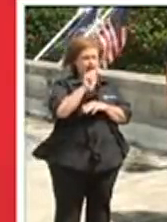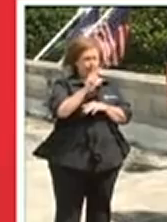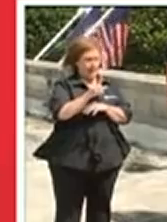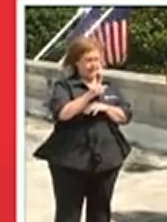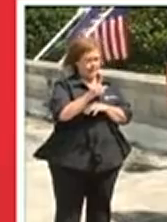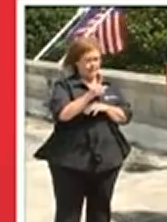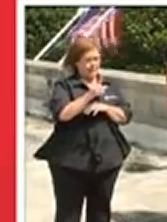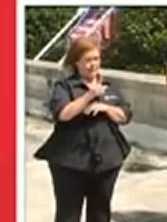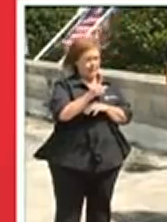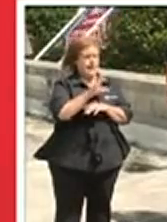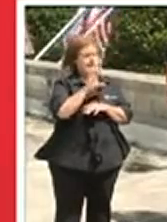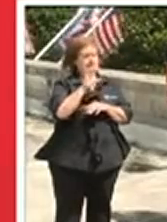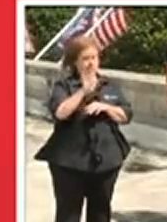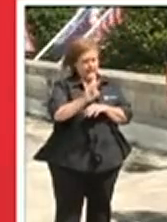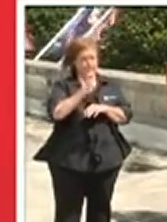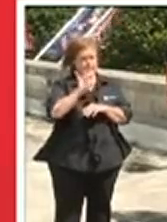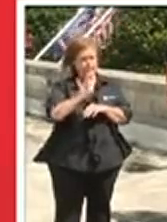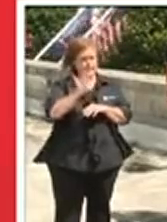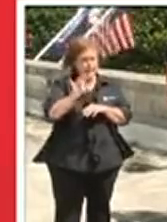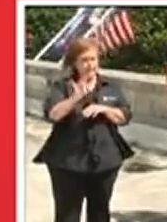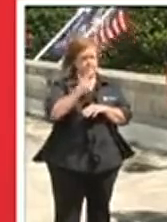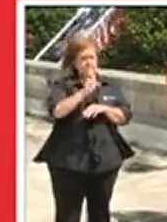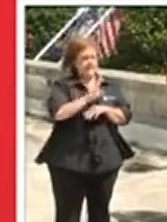CRISTOBAL to